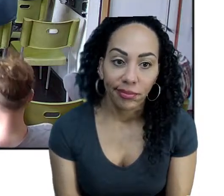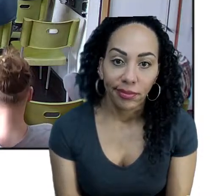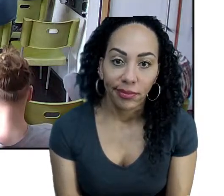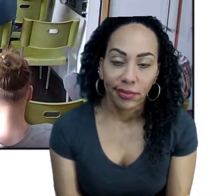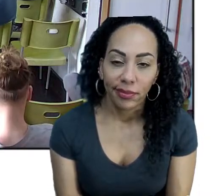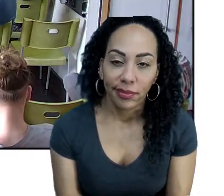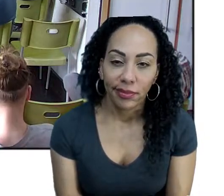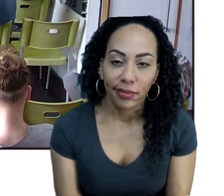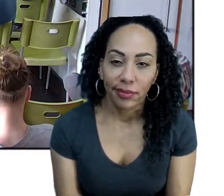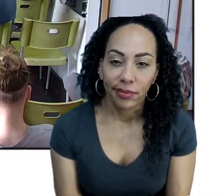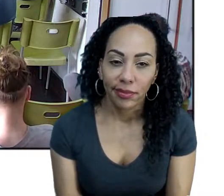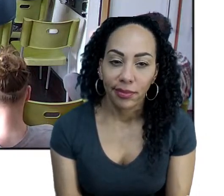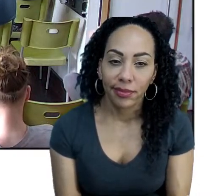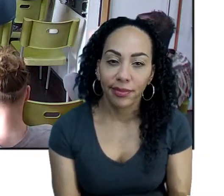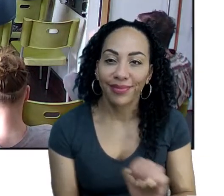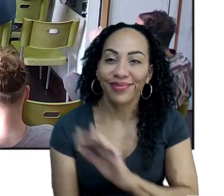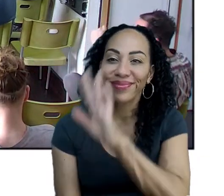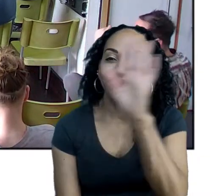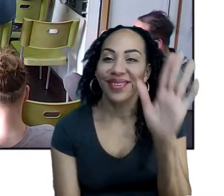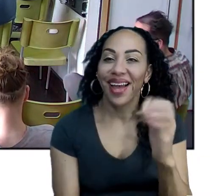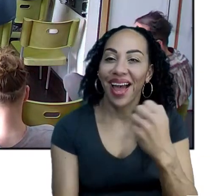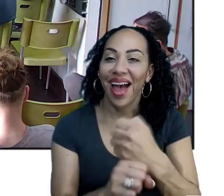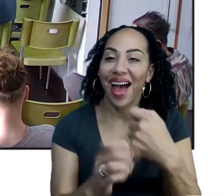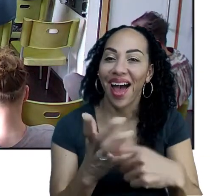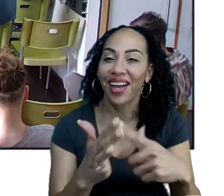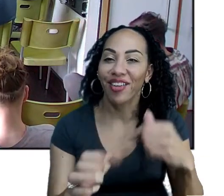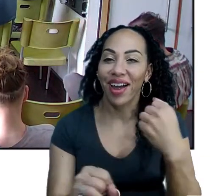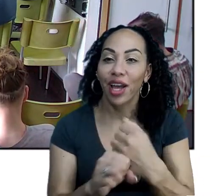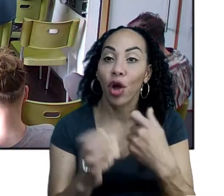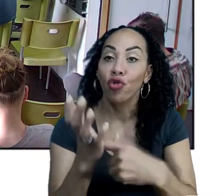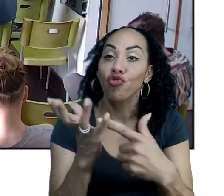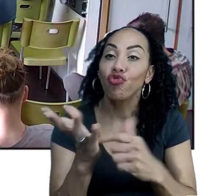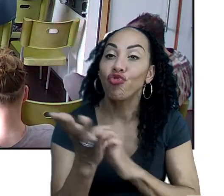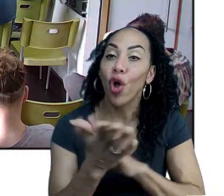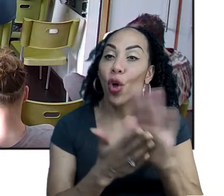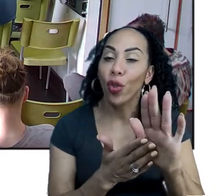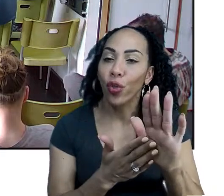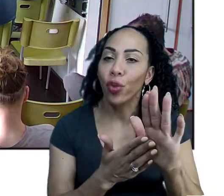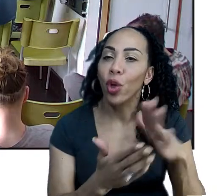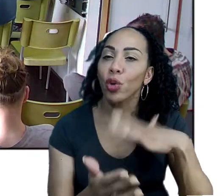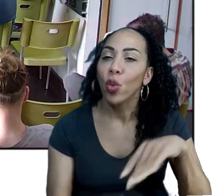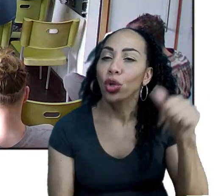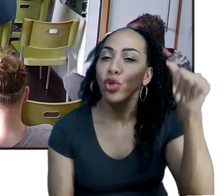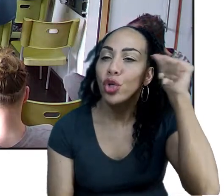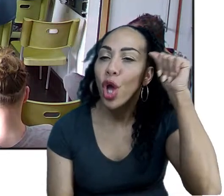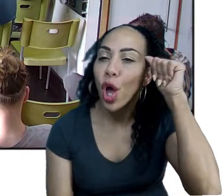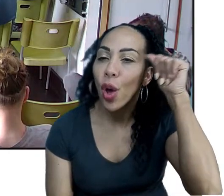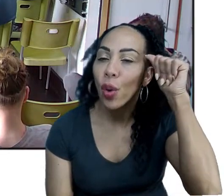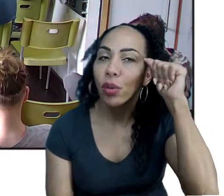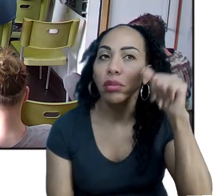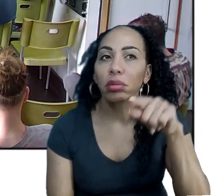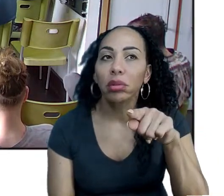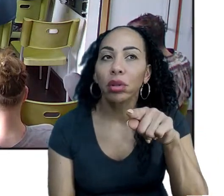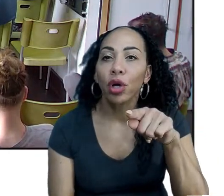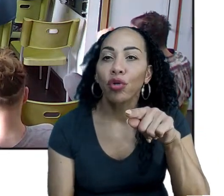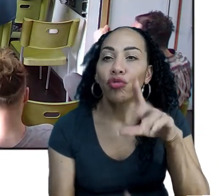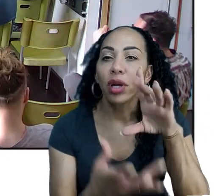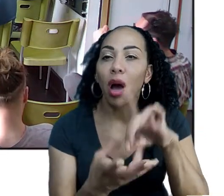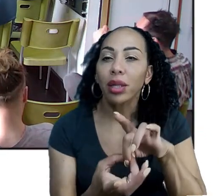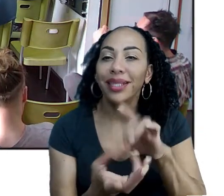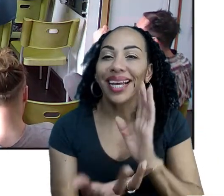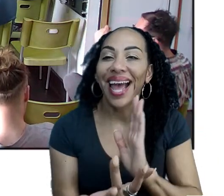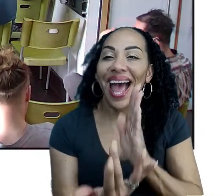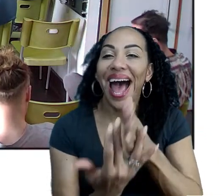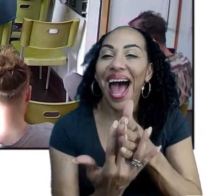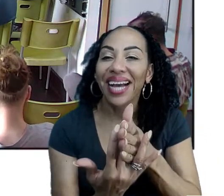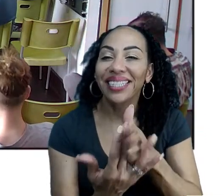Hey, Greg. Hi. Ruth would like to know, could you talk a bit more about to what extent the Access First design is